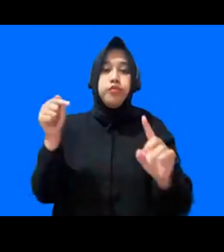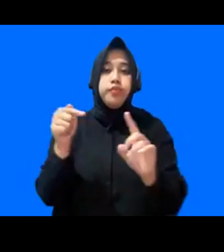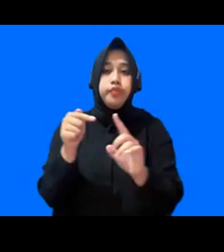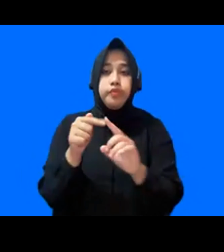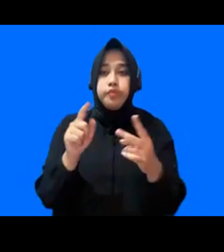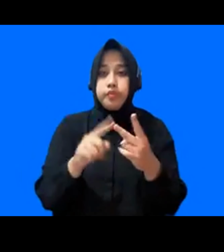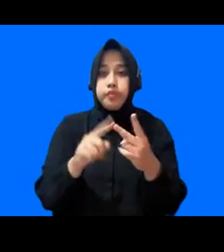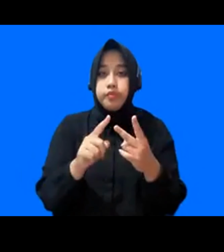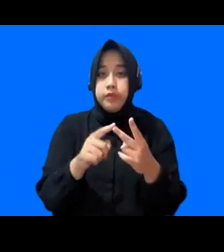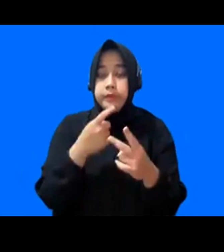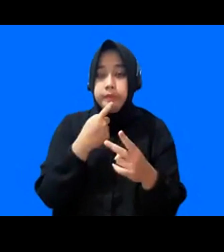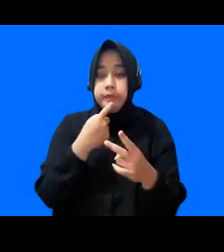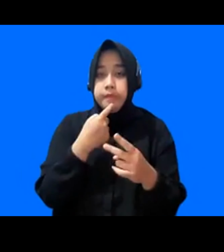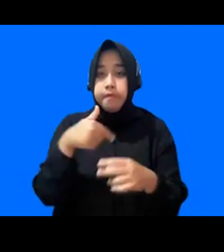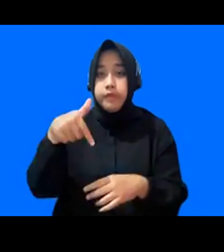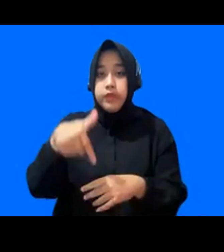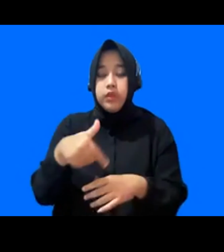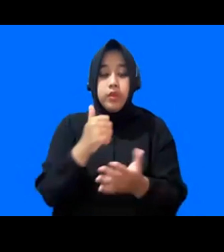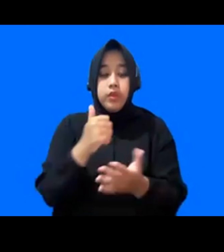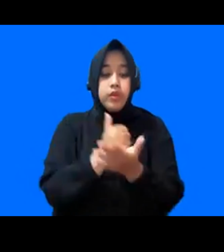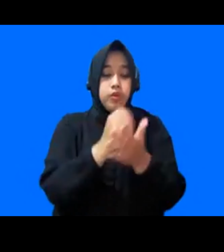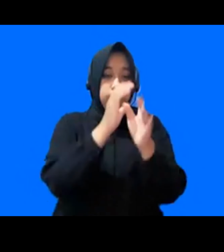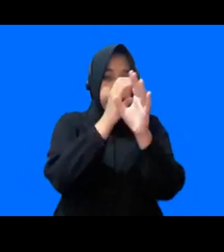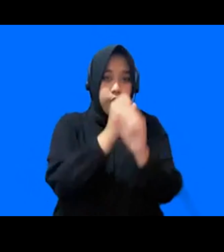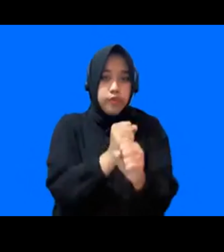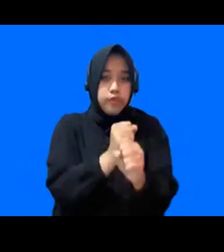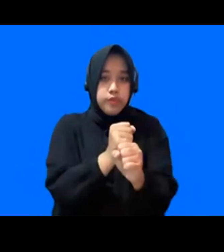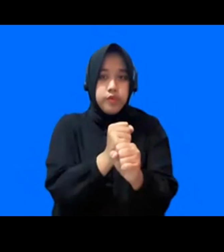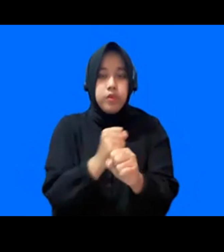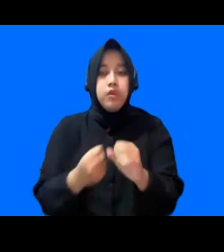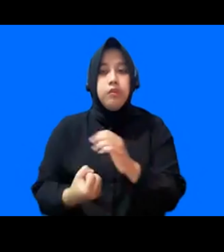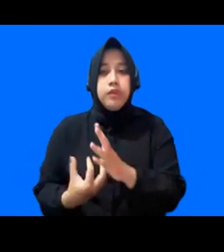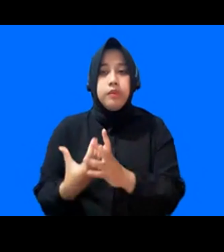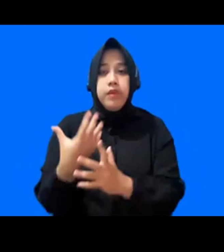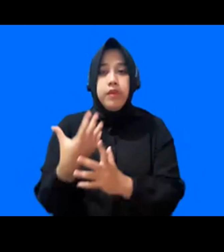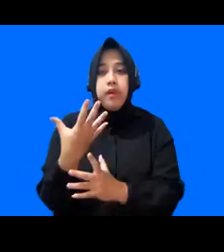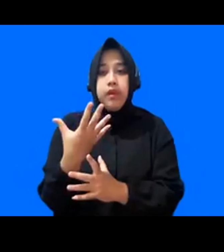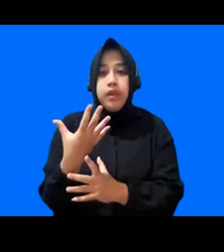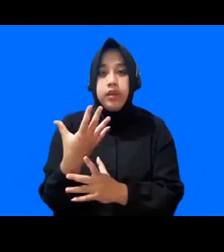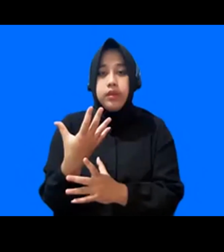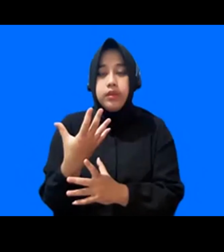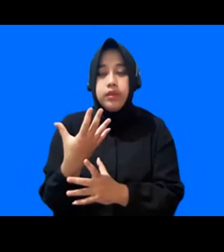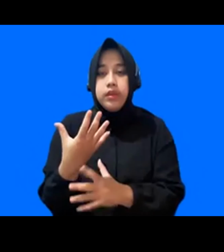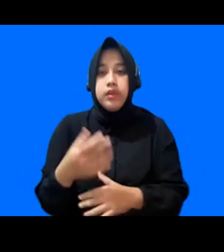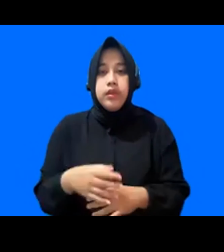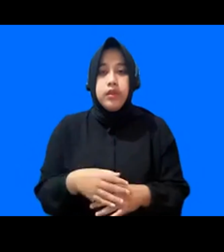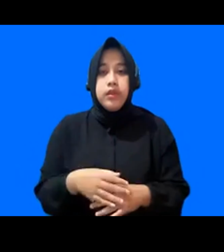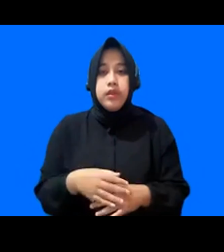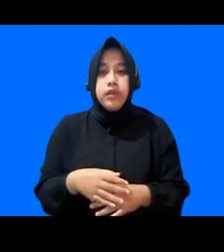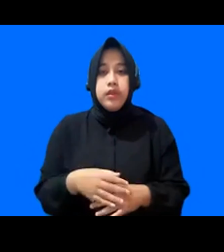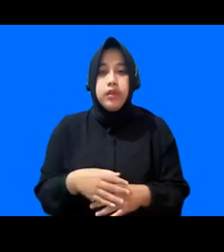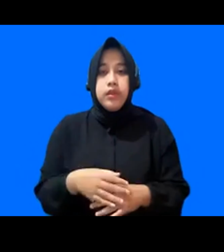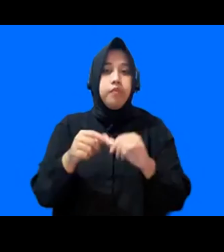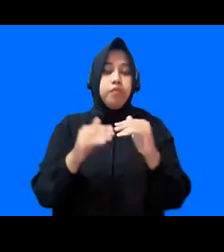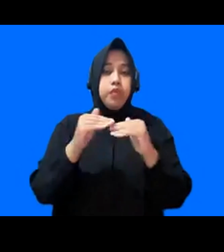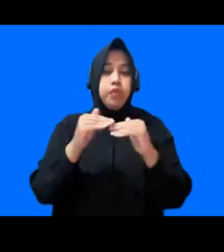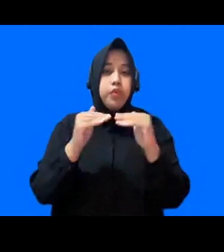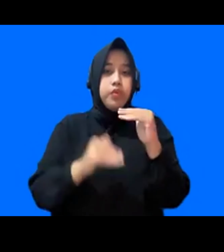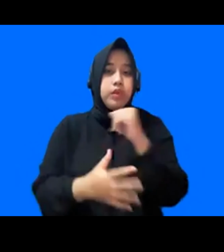developing enabling environments with actions to address remaining poverty and reduce inequalities,